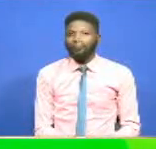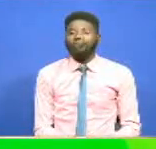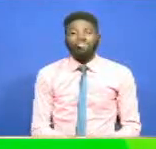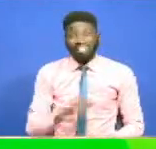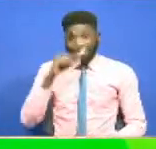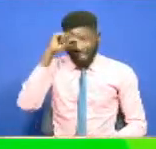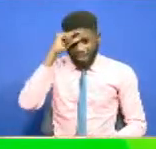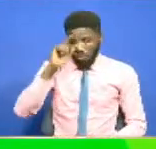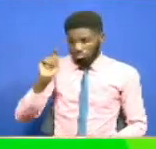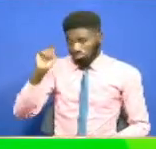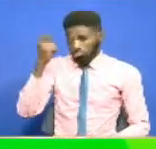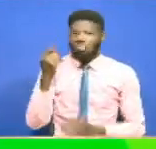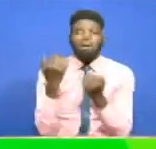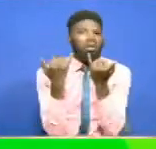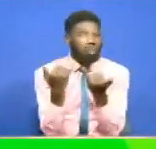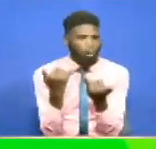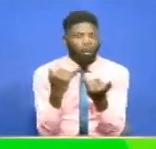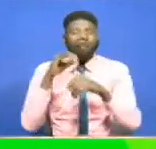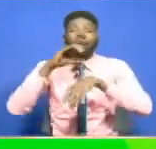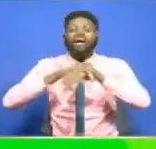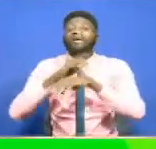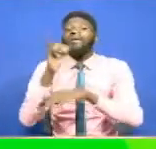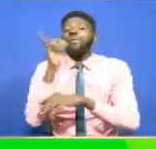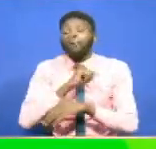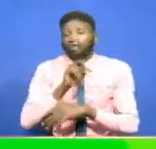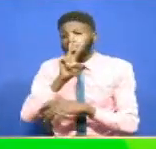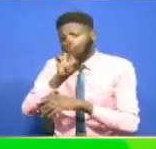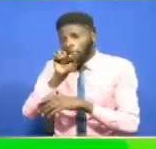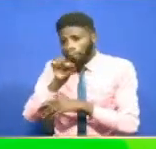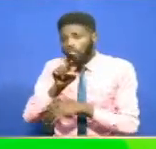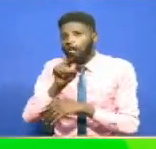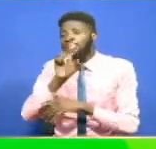The government of Kenya has secured a